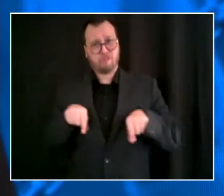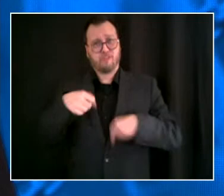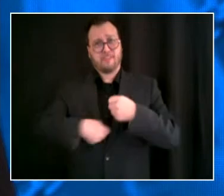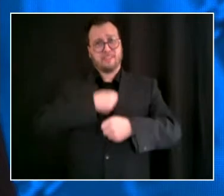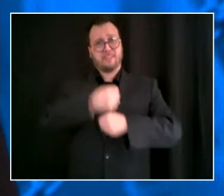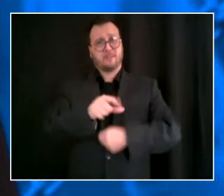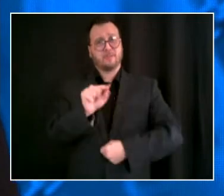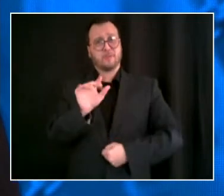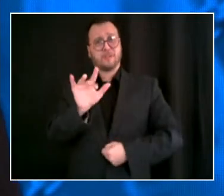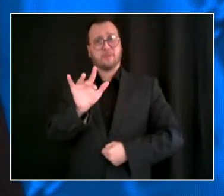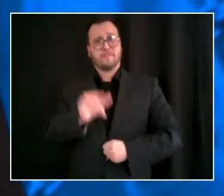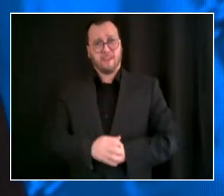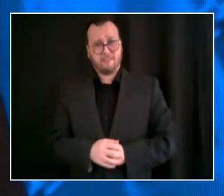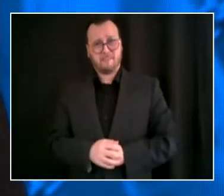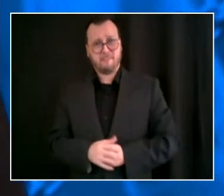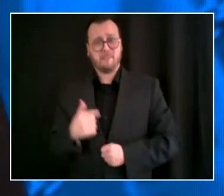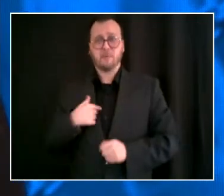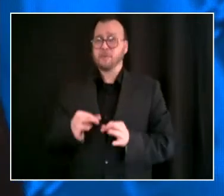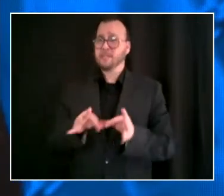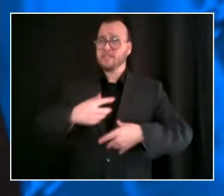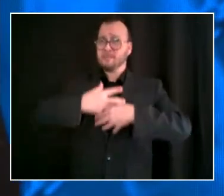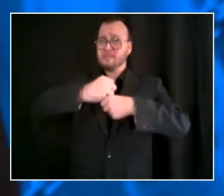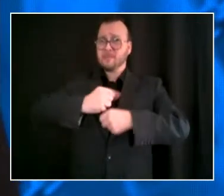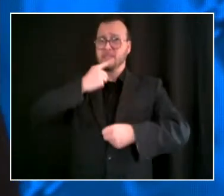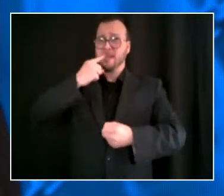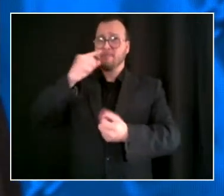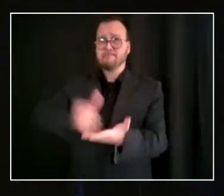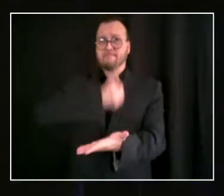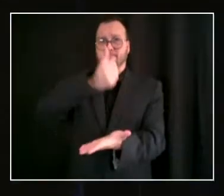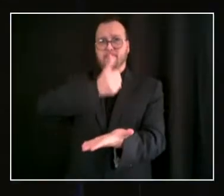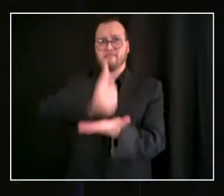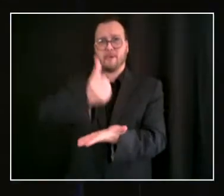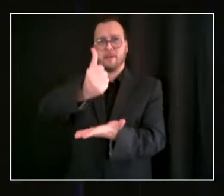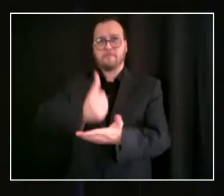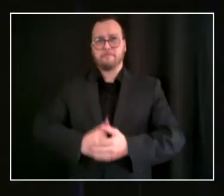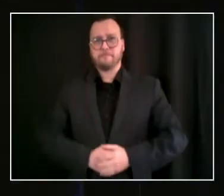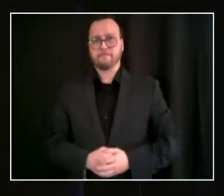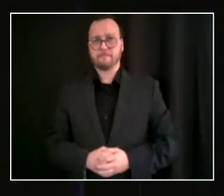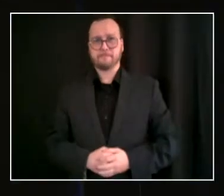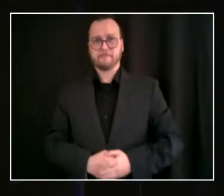2025. And we simply say, amen.